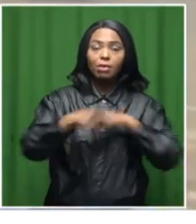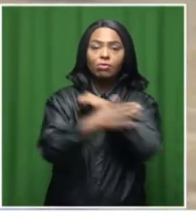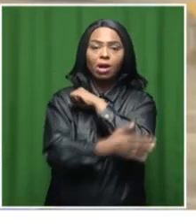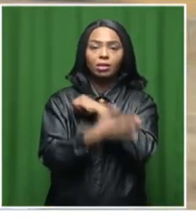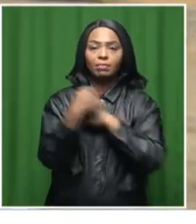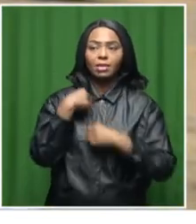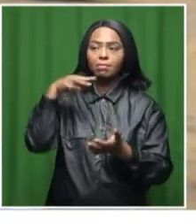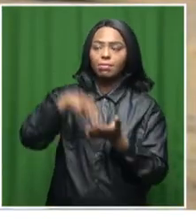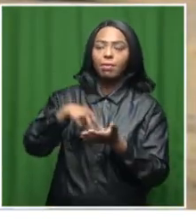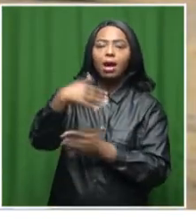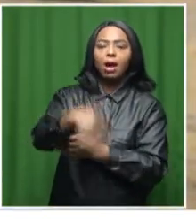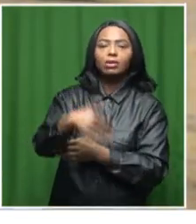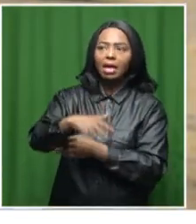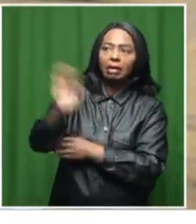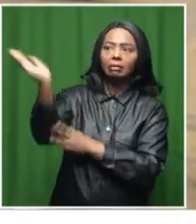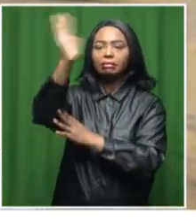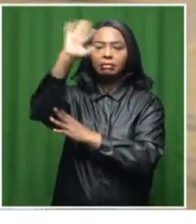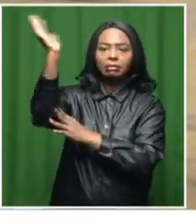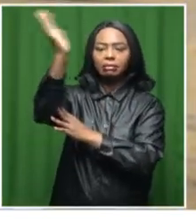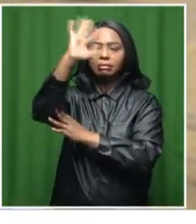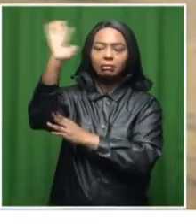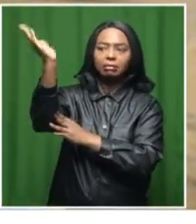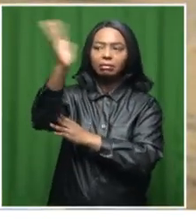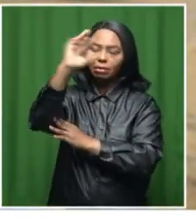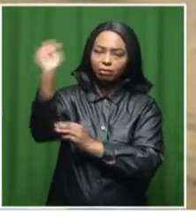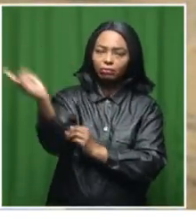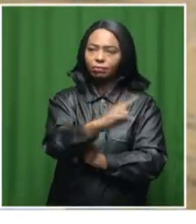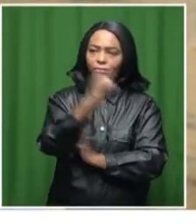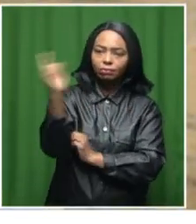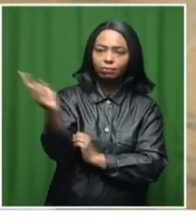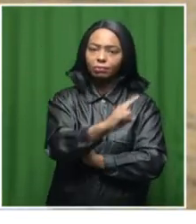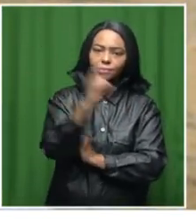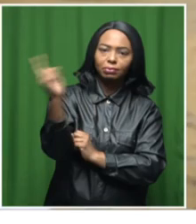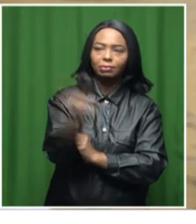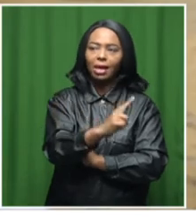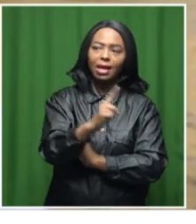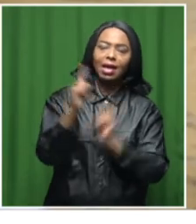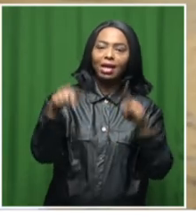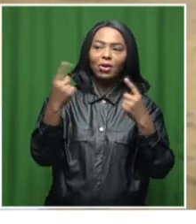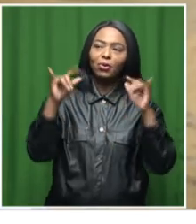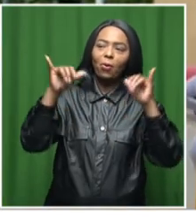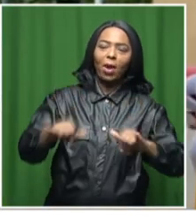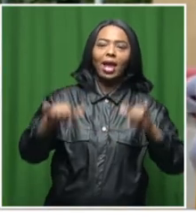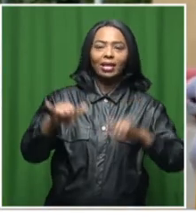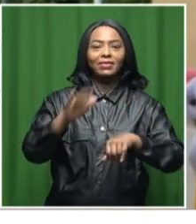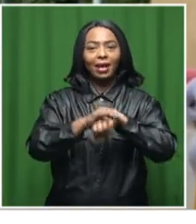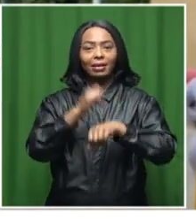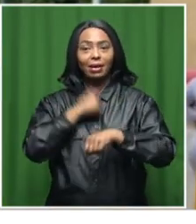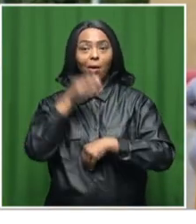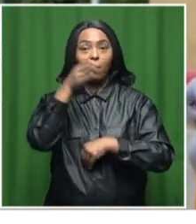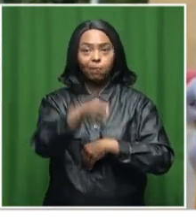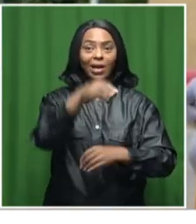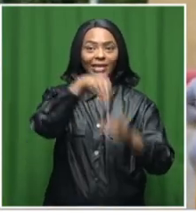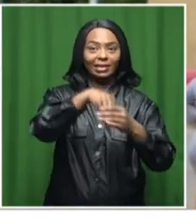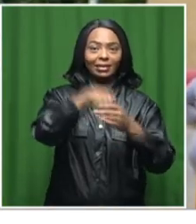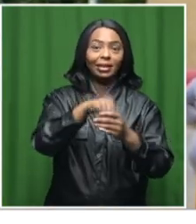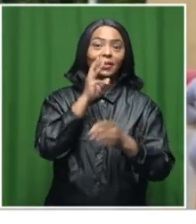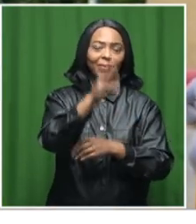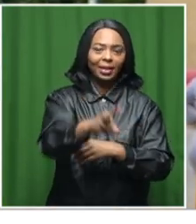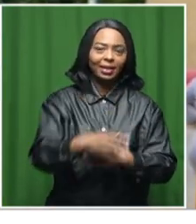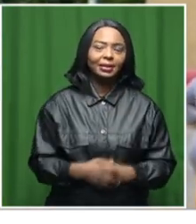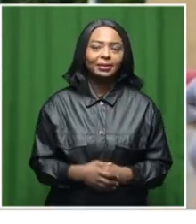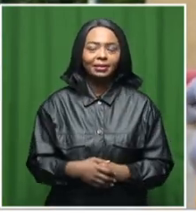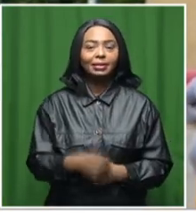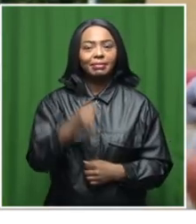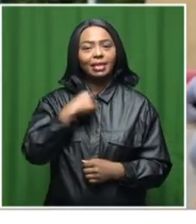outside, waving at everybody else as they pass. I can't wait. My friends will be in the procession. I strongly want